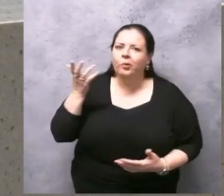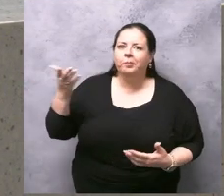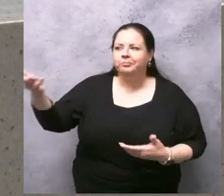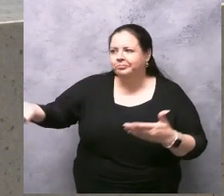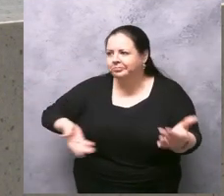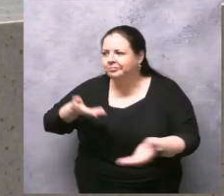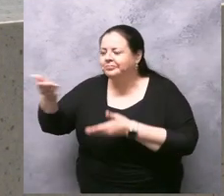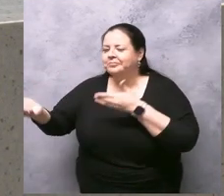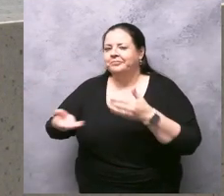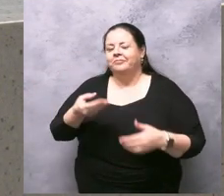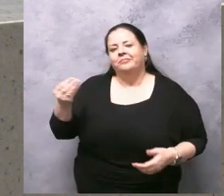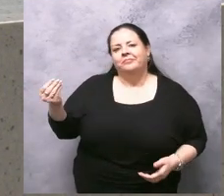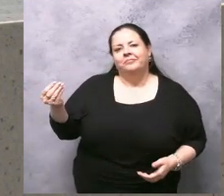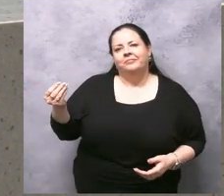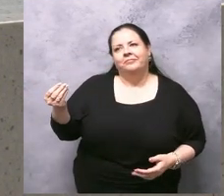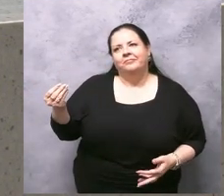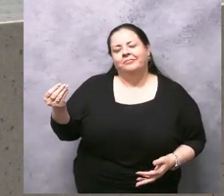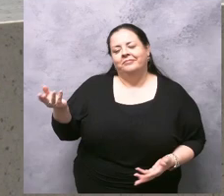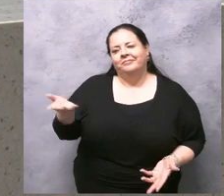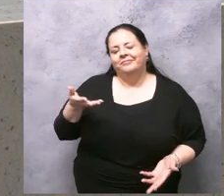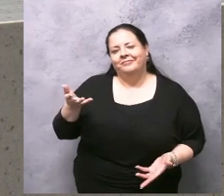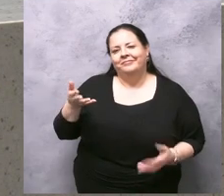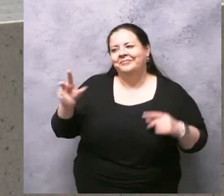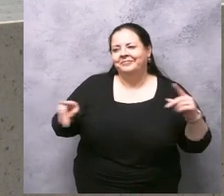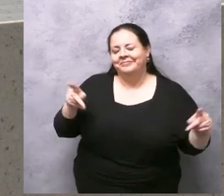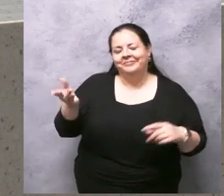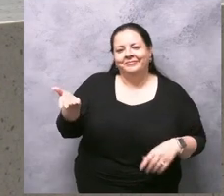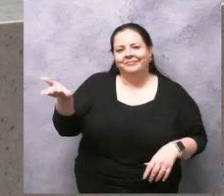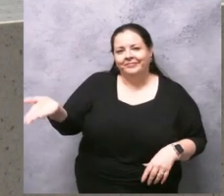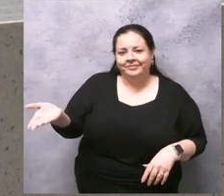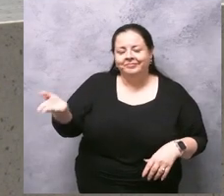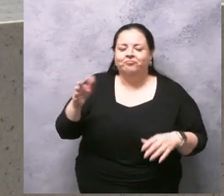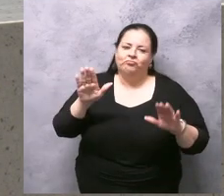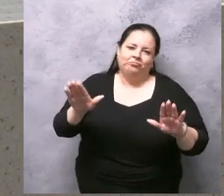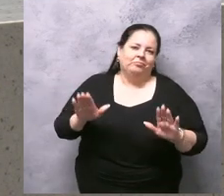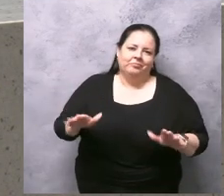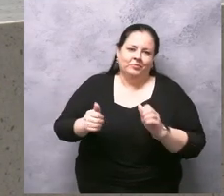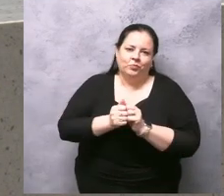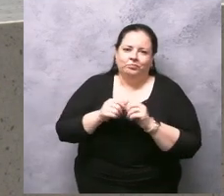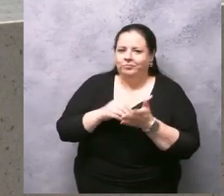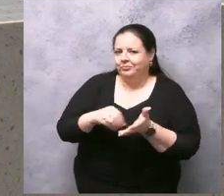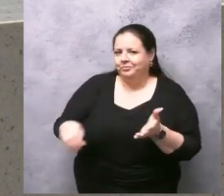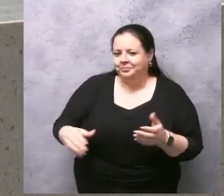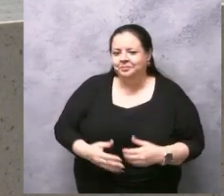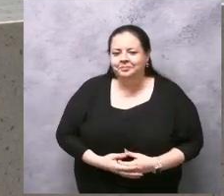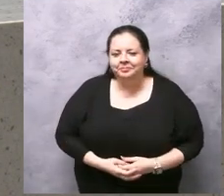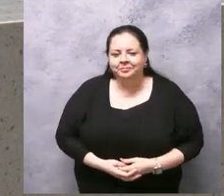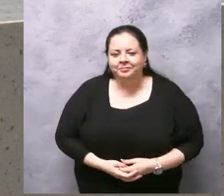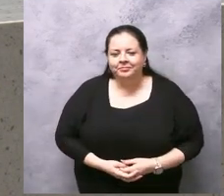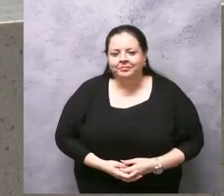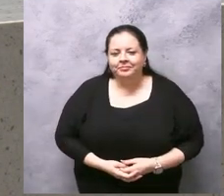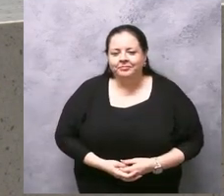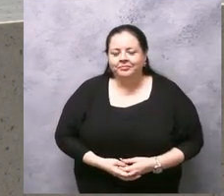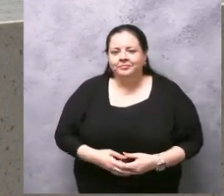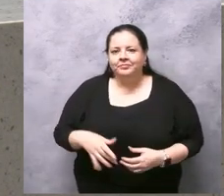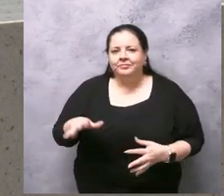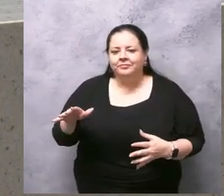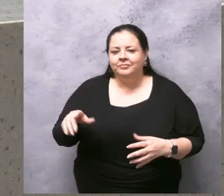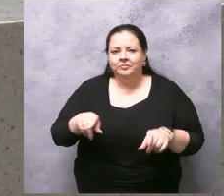and the folks that she has on staff were truly amazing with the kids. While I'm on that subject,